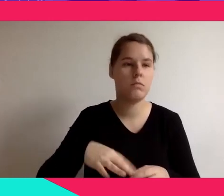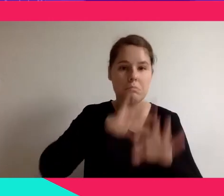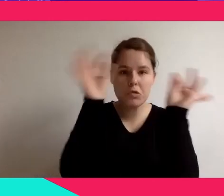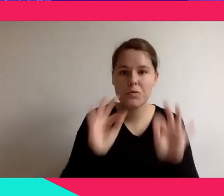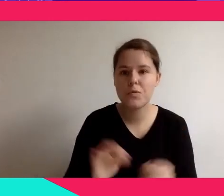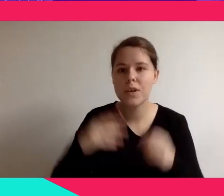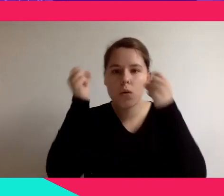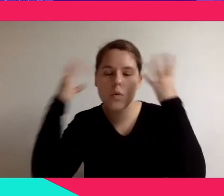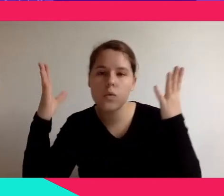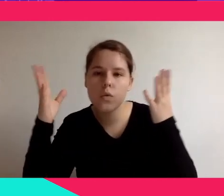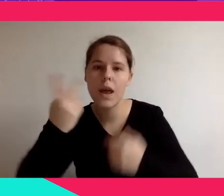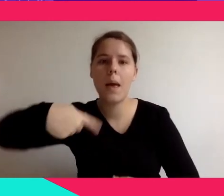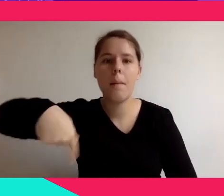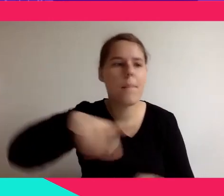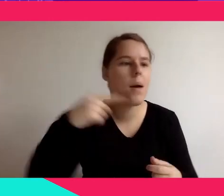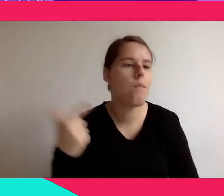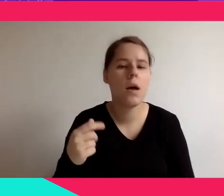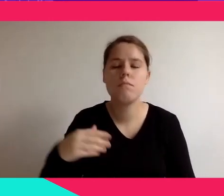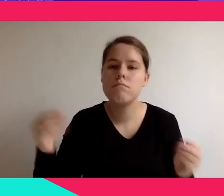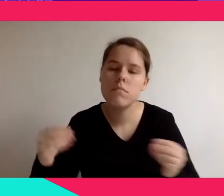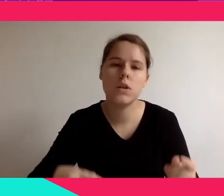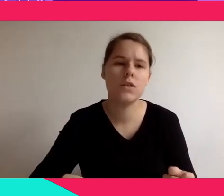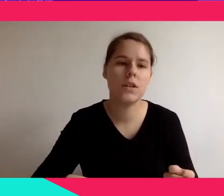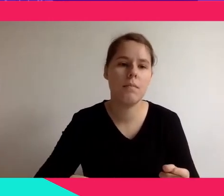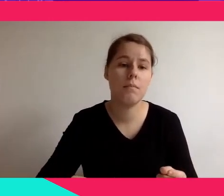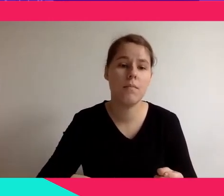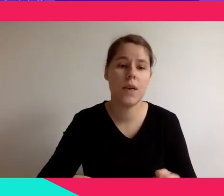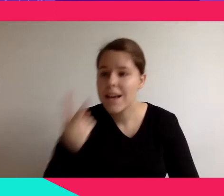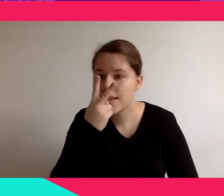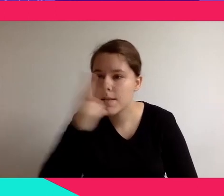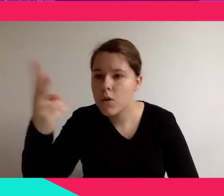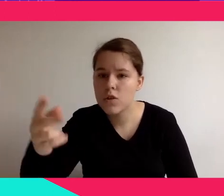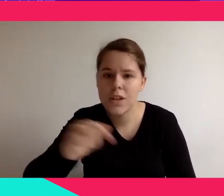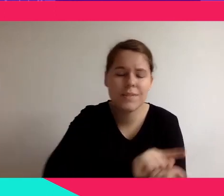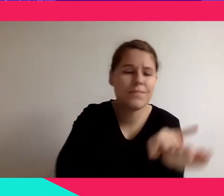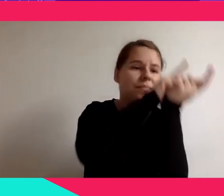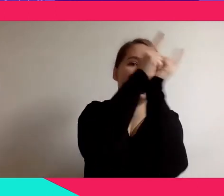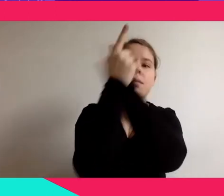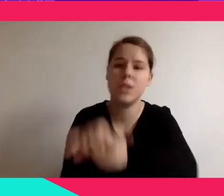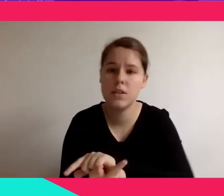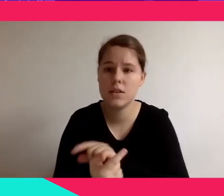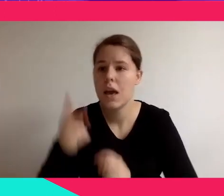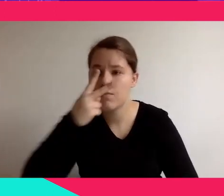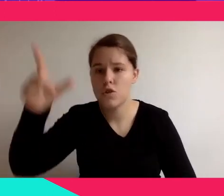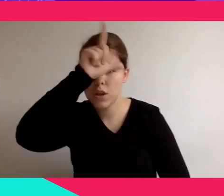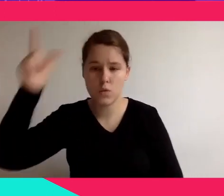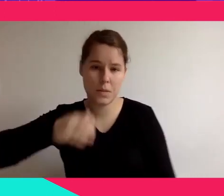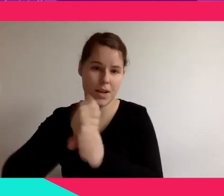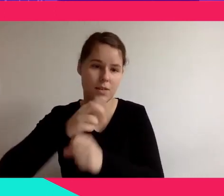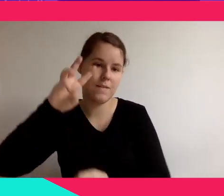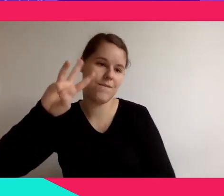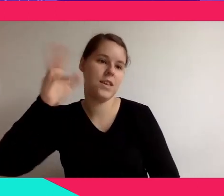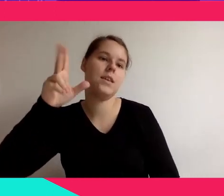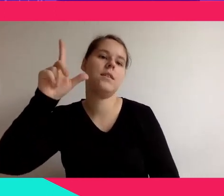of other Wikipedia editors in acknowledging that art and culture is an important topic